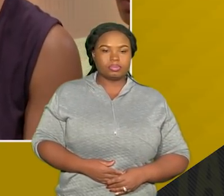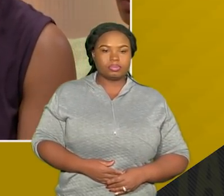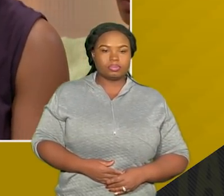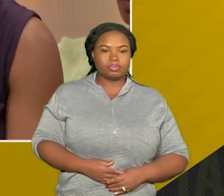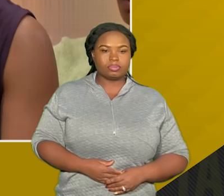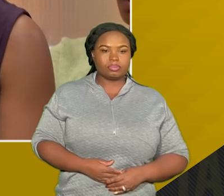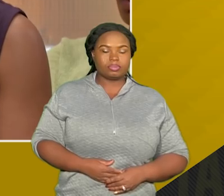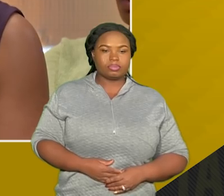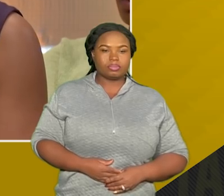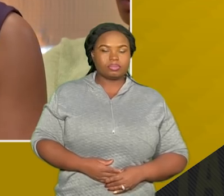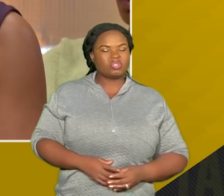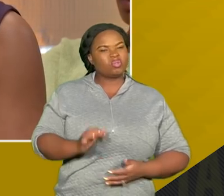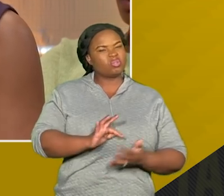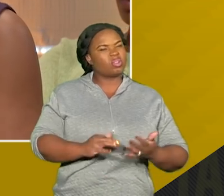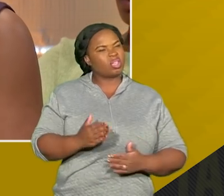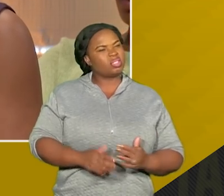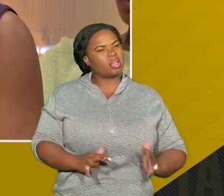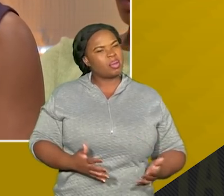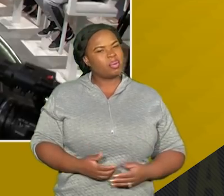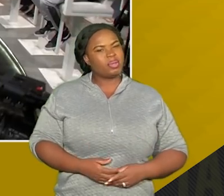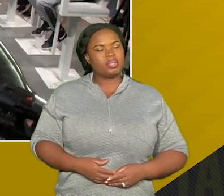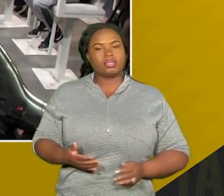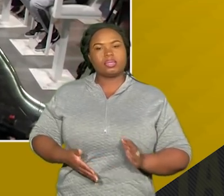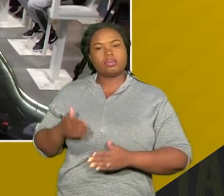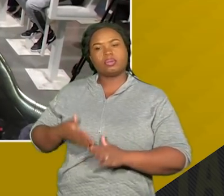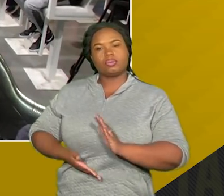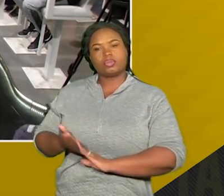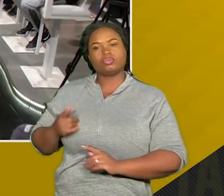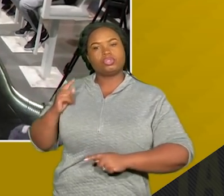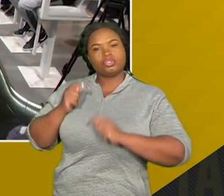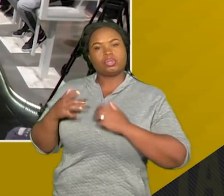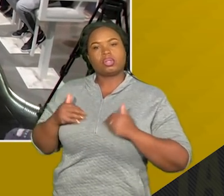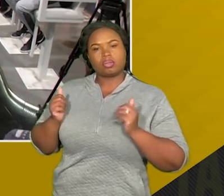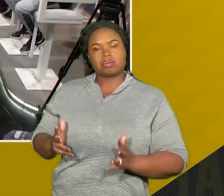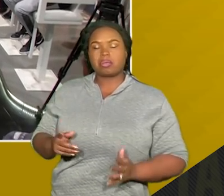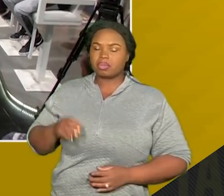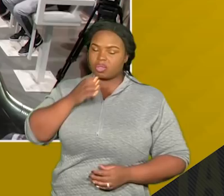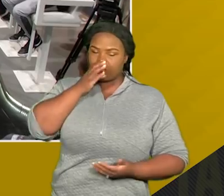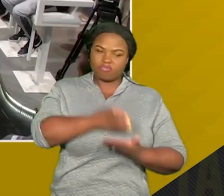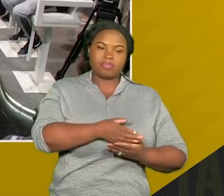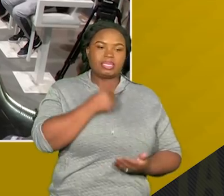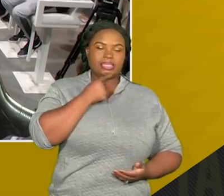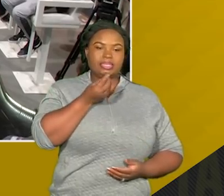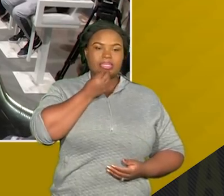Story and so it ends with them going to a traditional healer and Bati Vele, they confirmed with